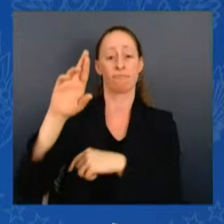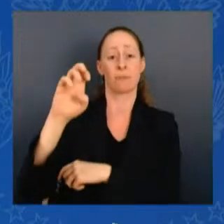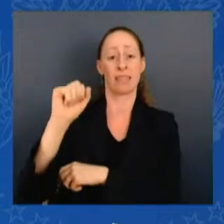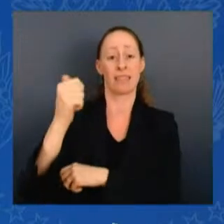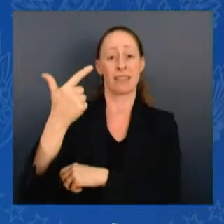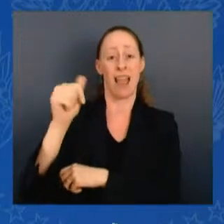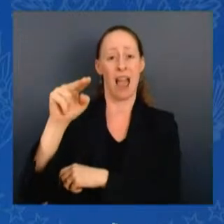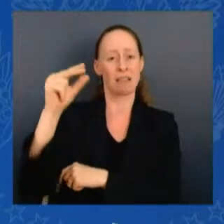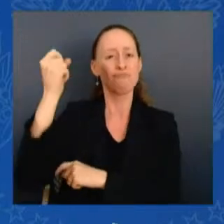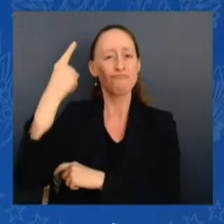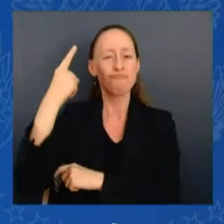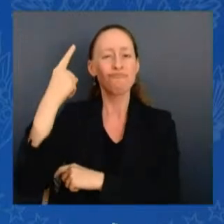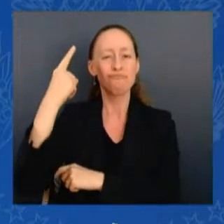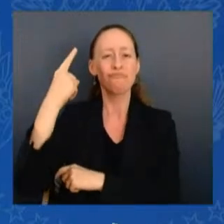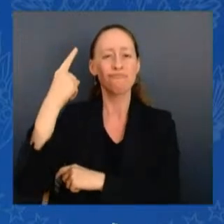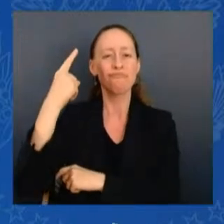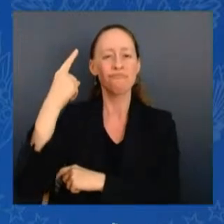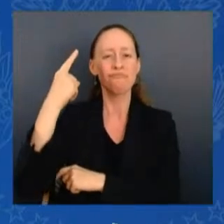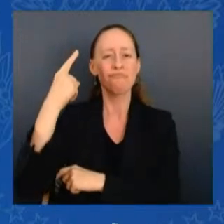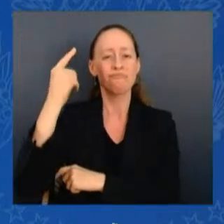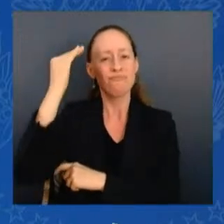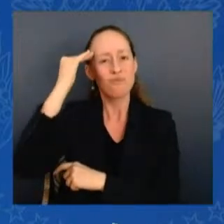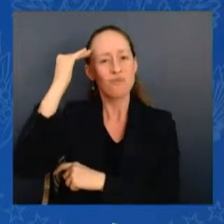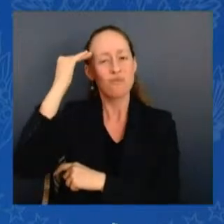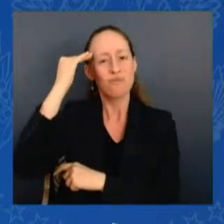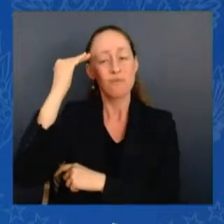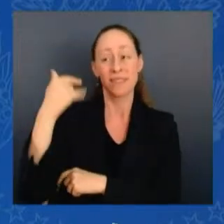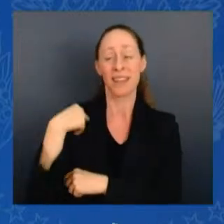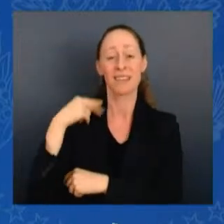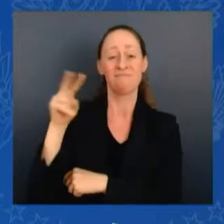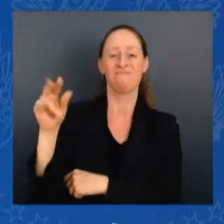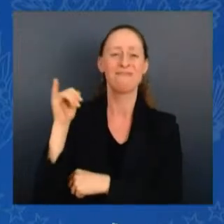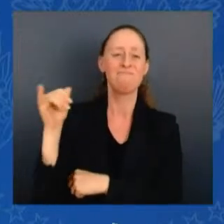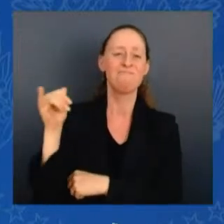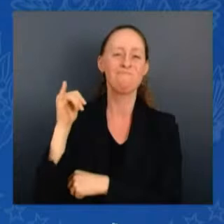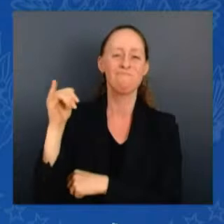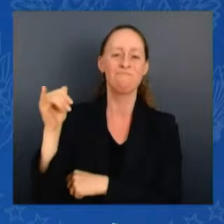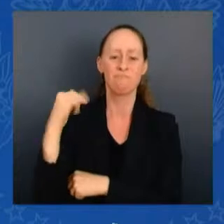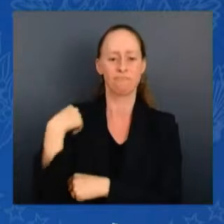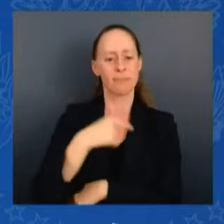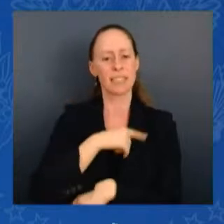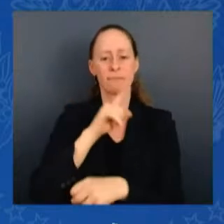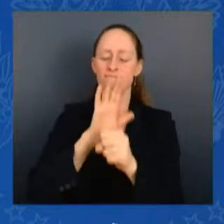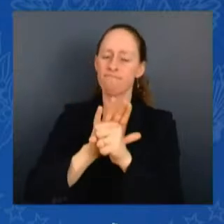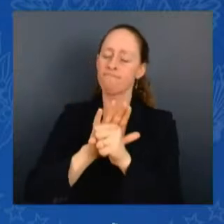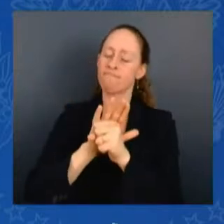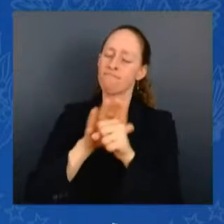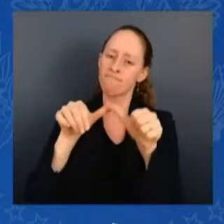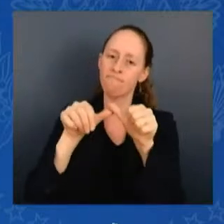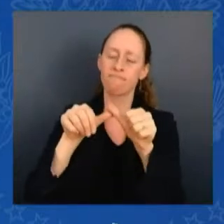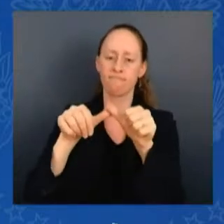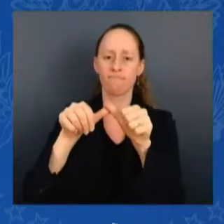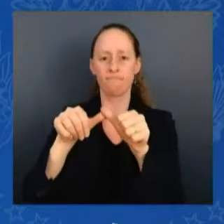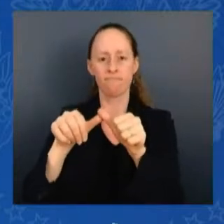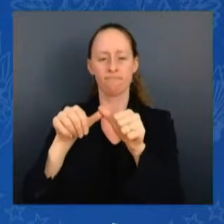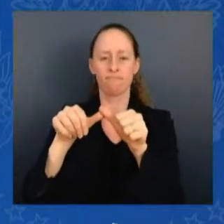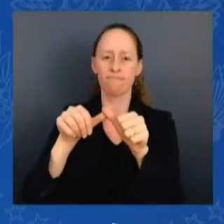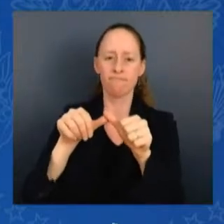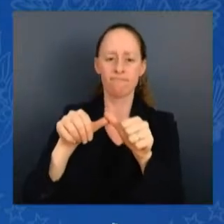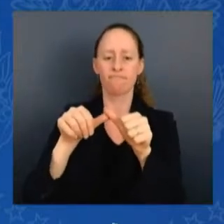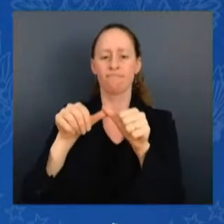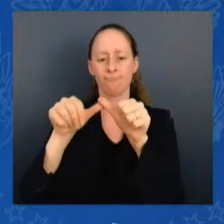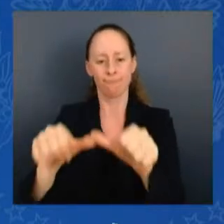years to come. Now, if you'll indulge me, I'd like to end my remarks in a slightly unusual